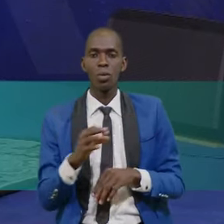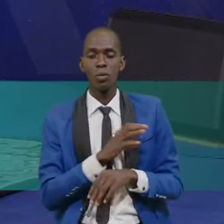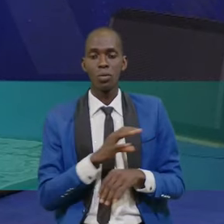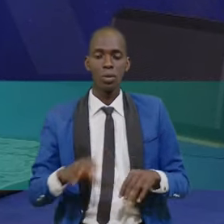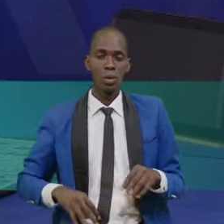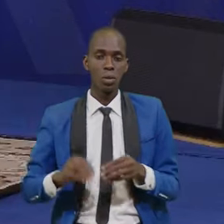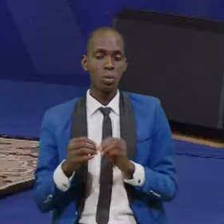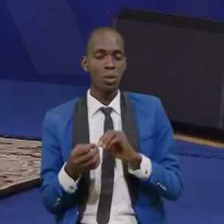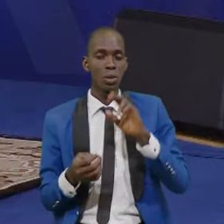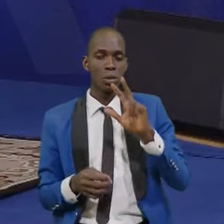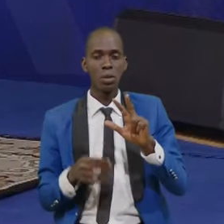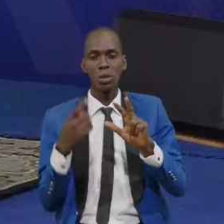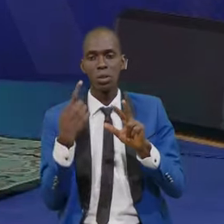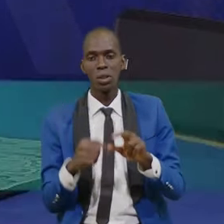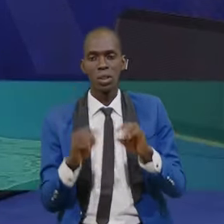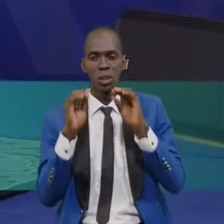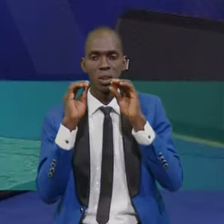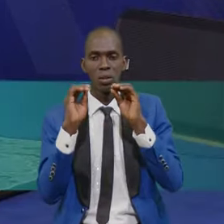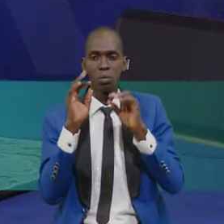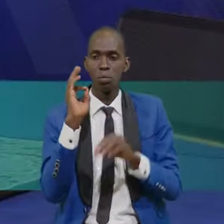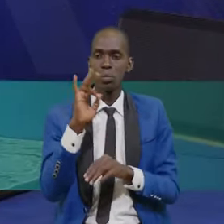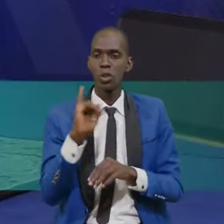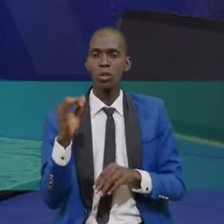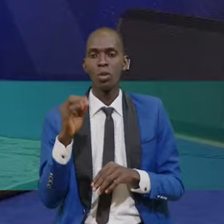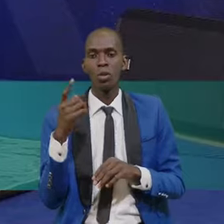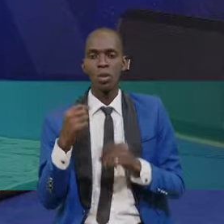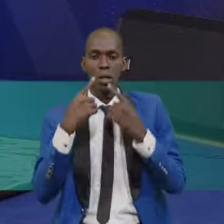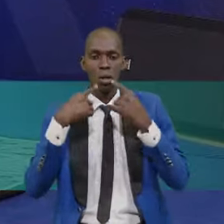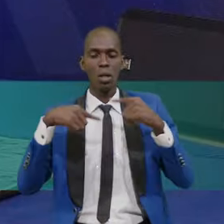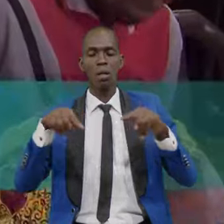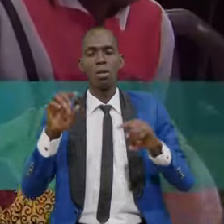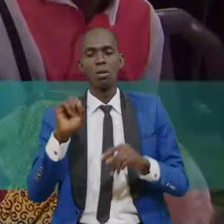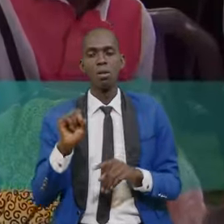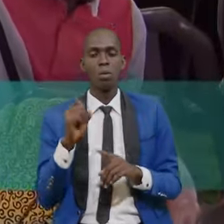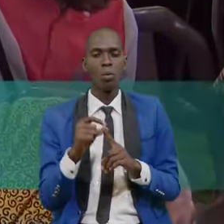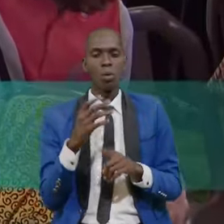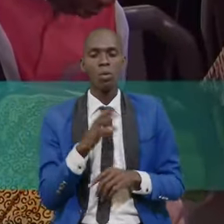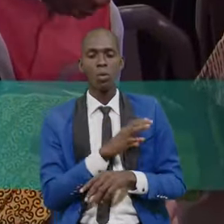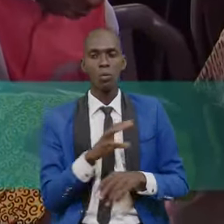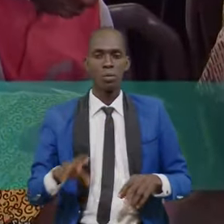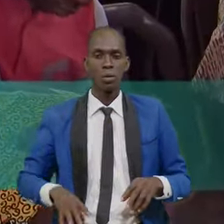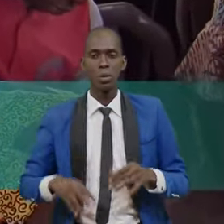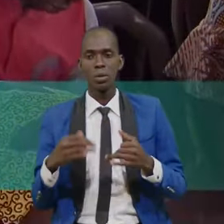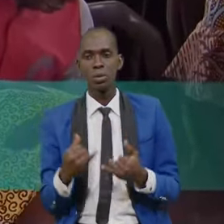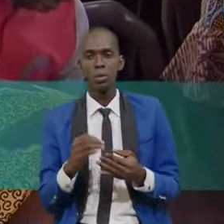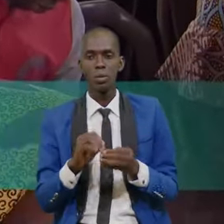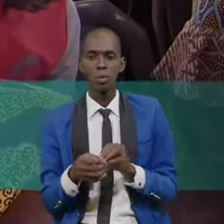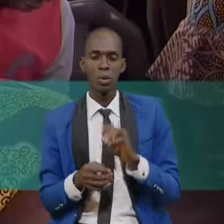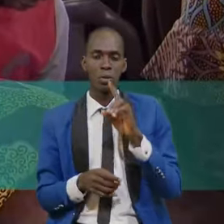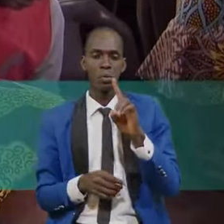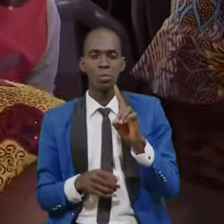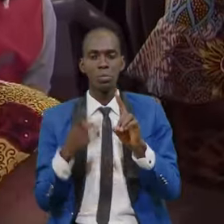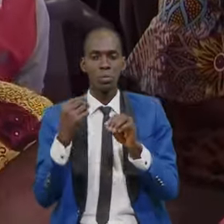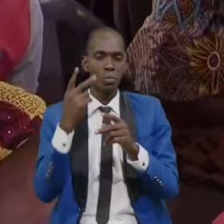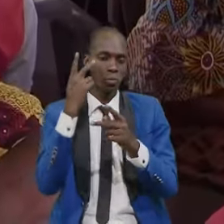preaching of the declarations of Christ. Let's look at number one. Number one, the prophecy